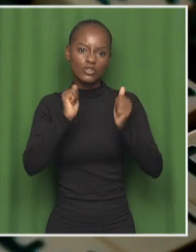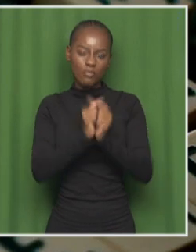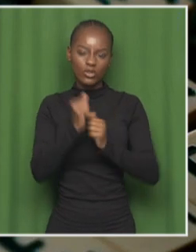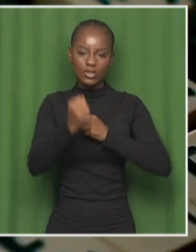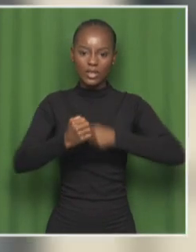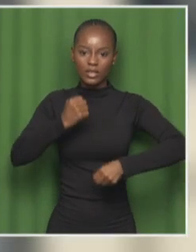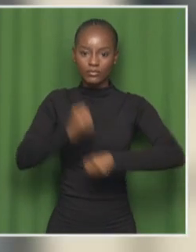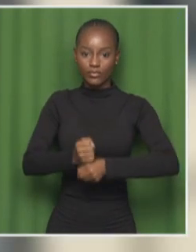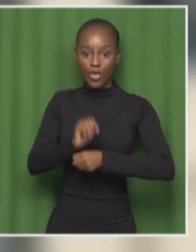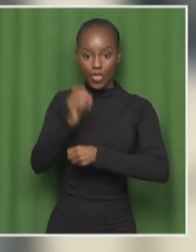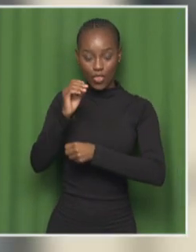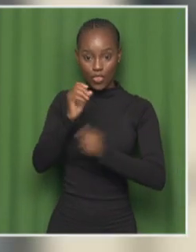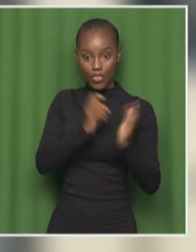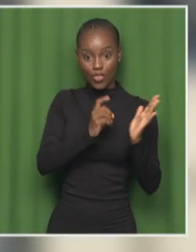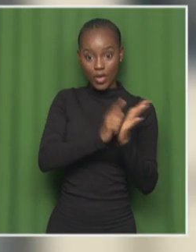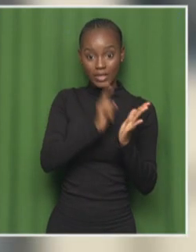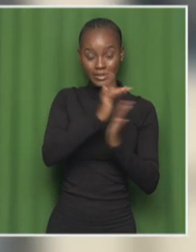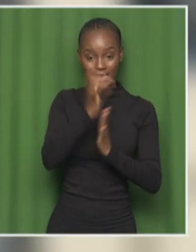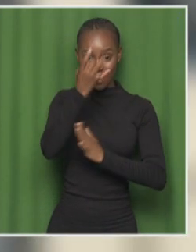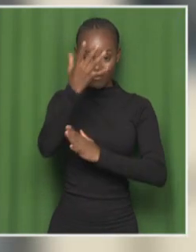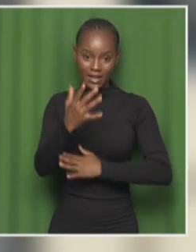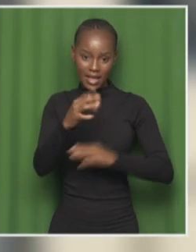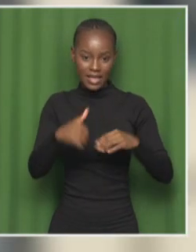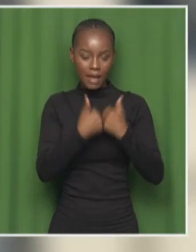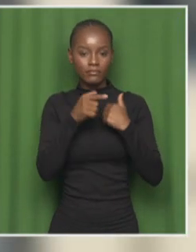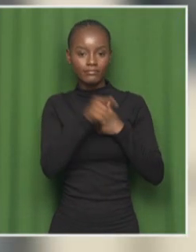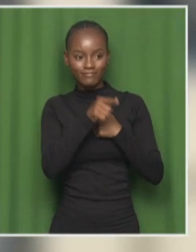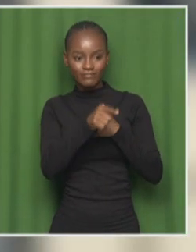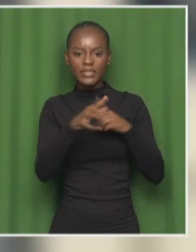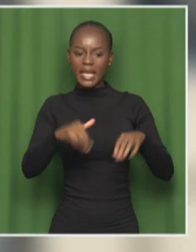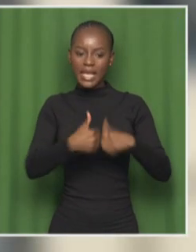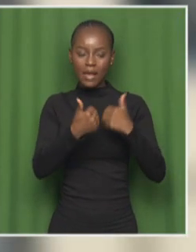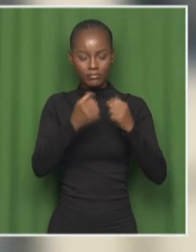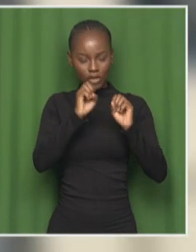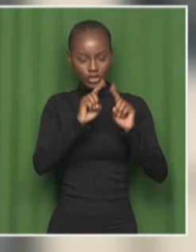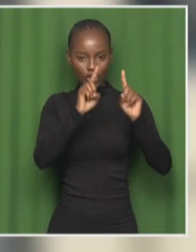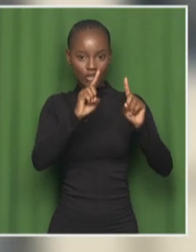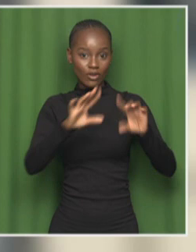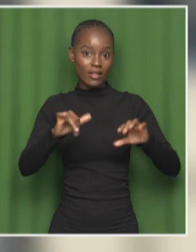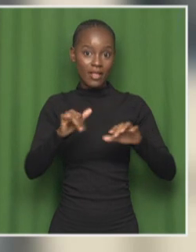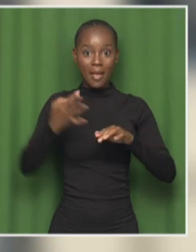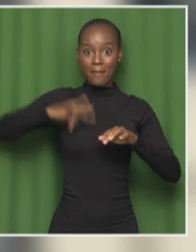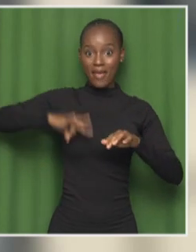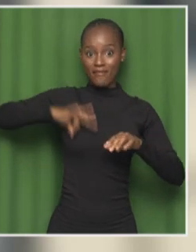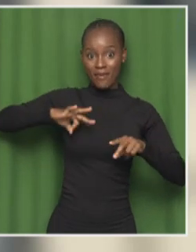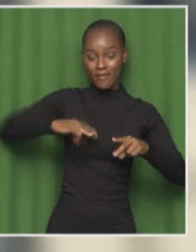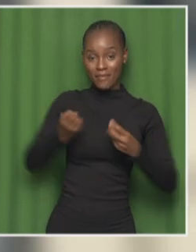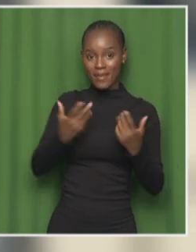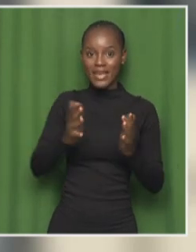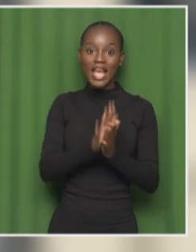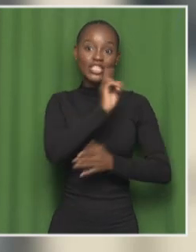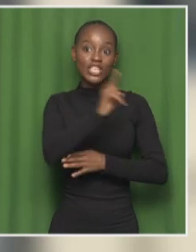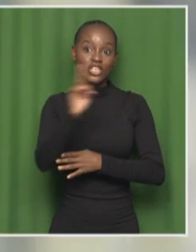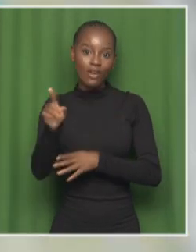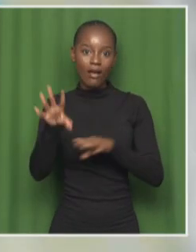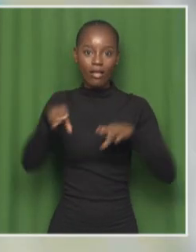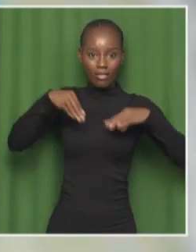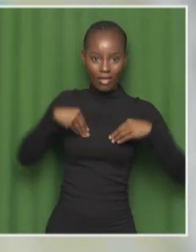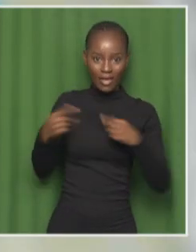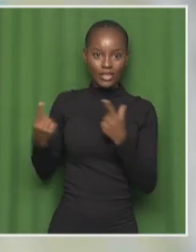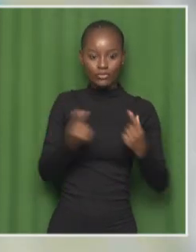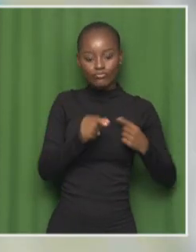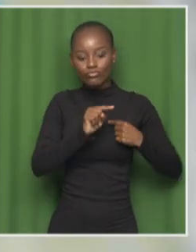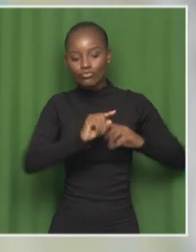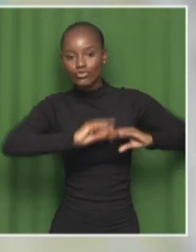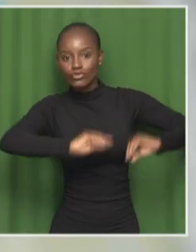March. The game has so many educational benefits, hence teachers use it as a fun and effective tool to enhance language skills for